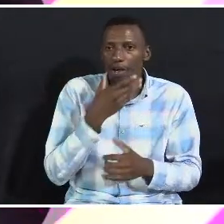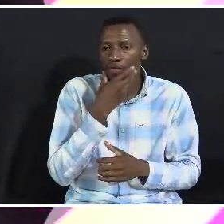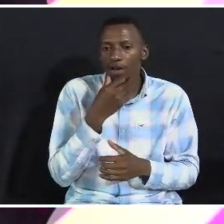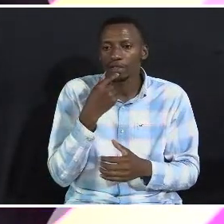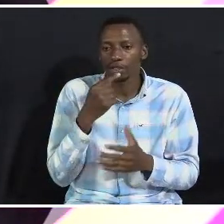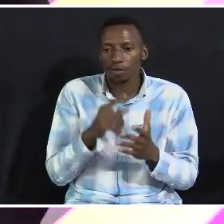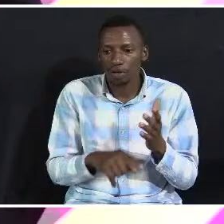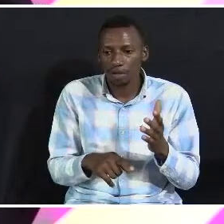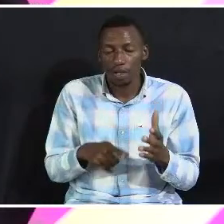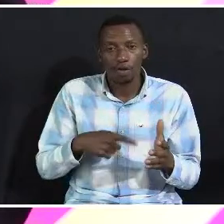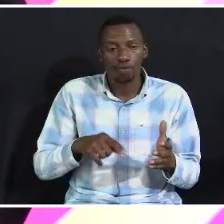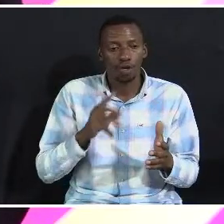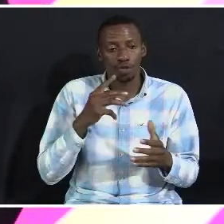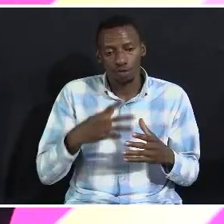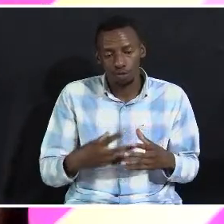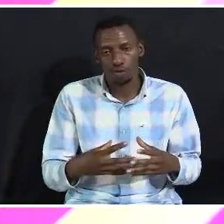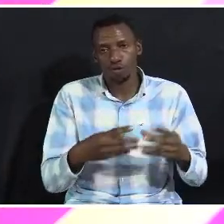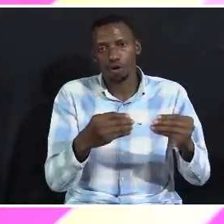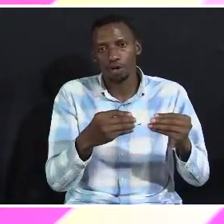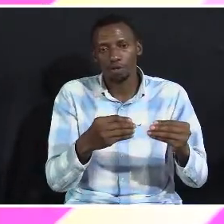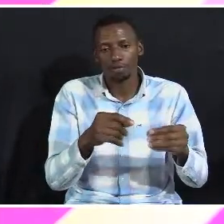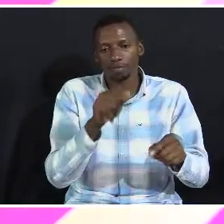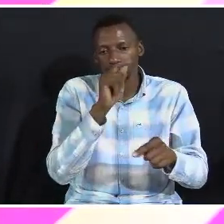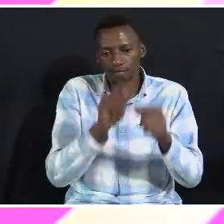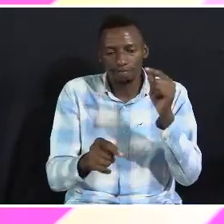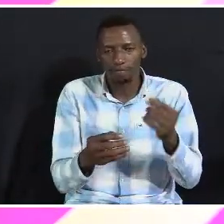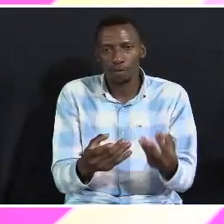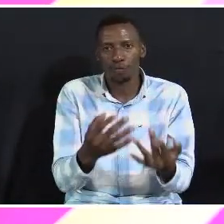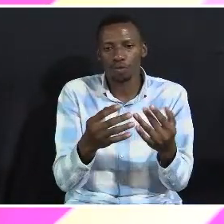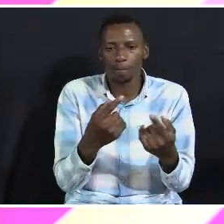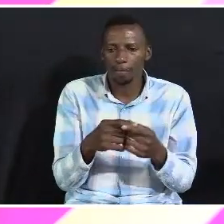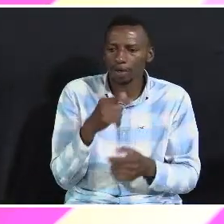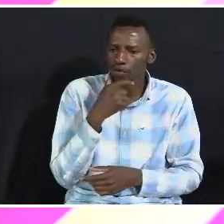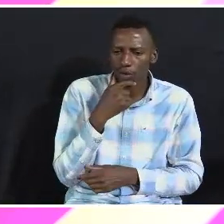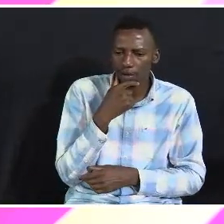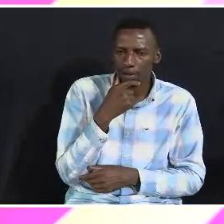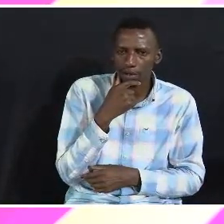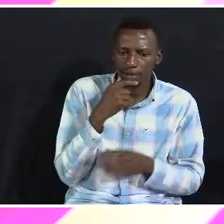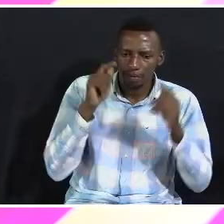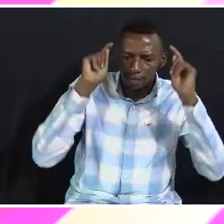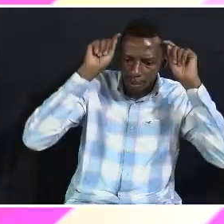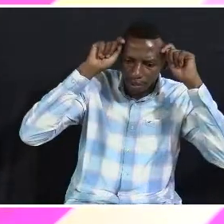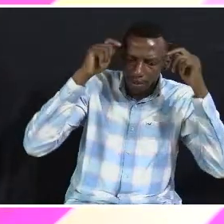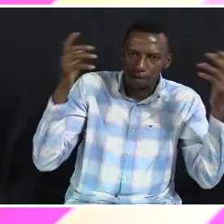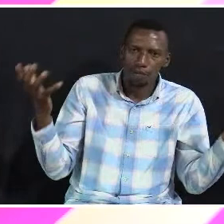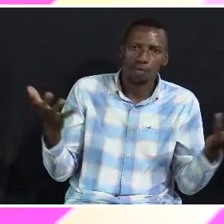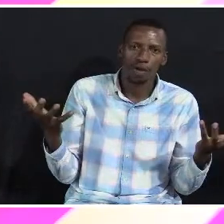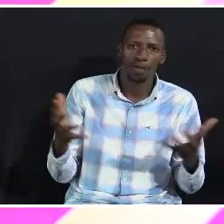to offer a burnt offering," and he is wondering, "Where is the lamb?"